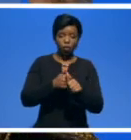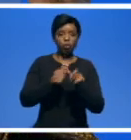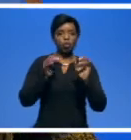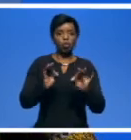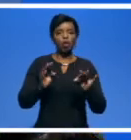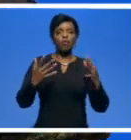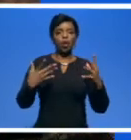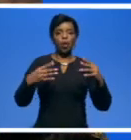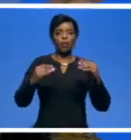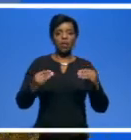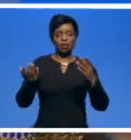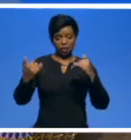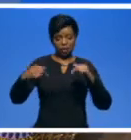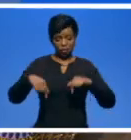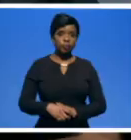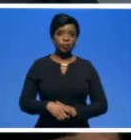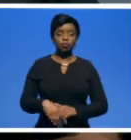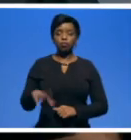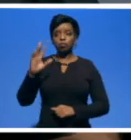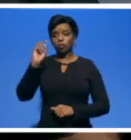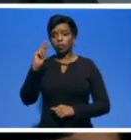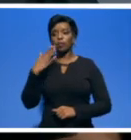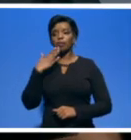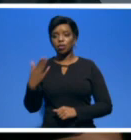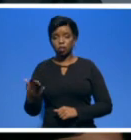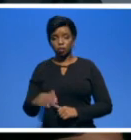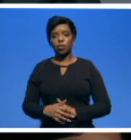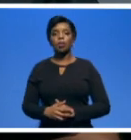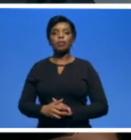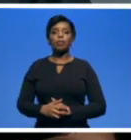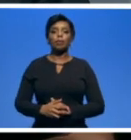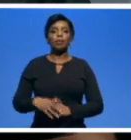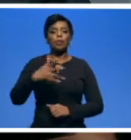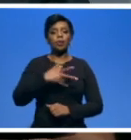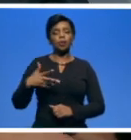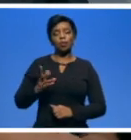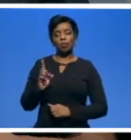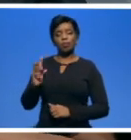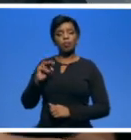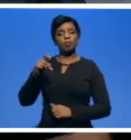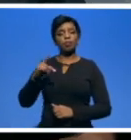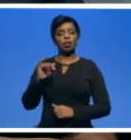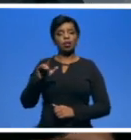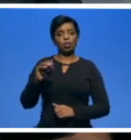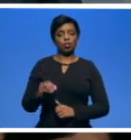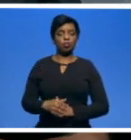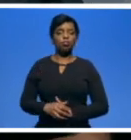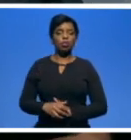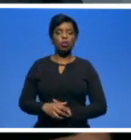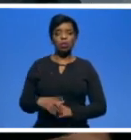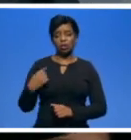ba ntshetswa pele go tsa moruo. Mme Malebe, we recently learned about the